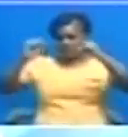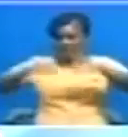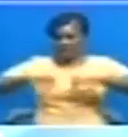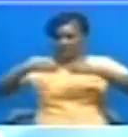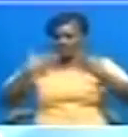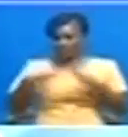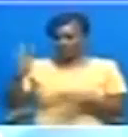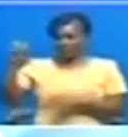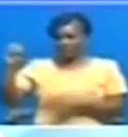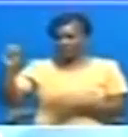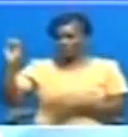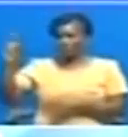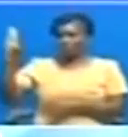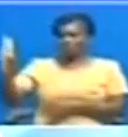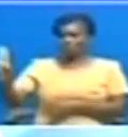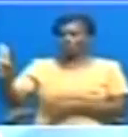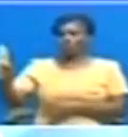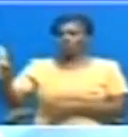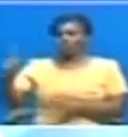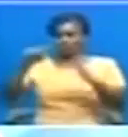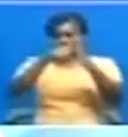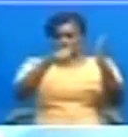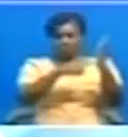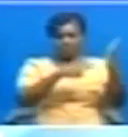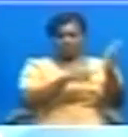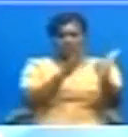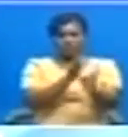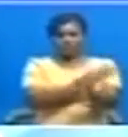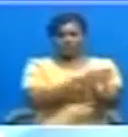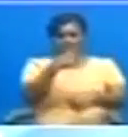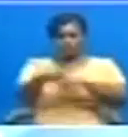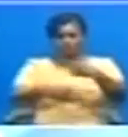of understanding that sets out the terms for the continued training of